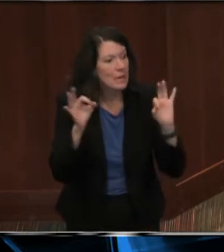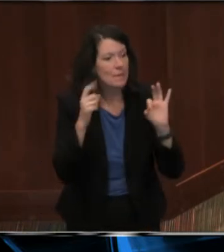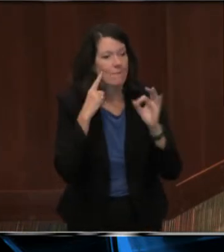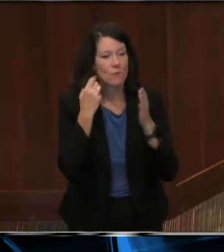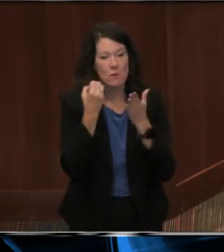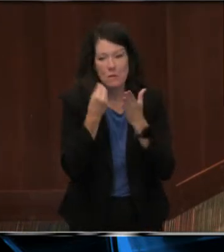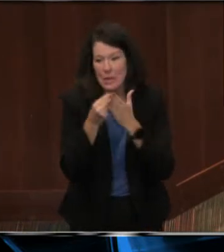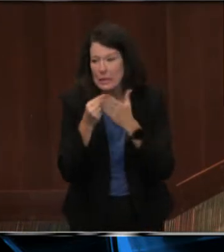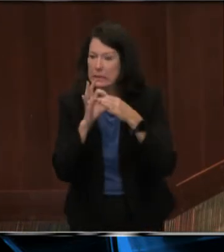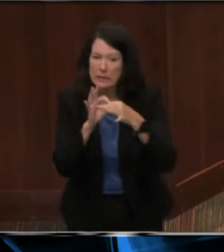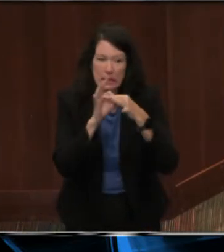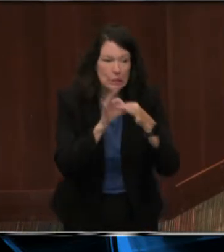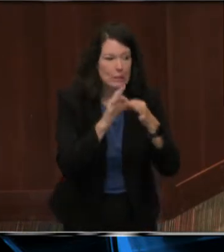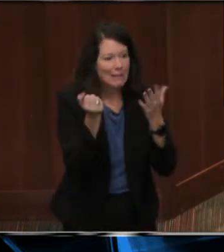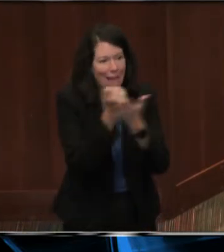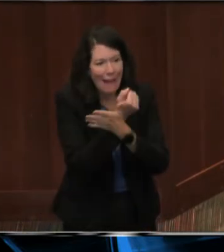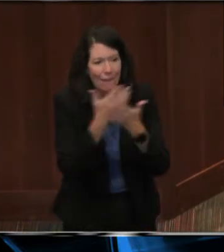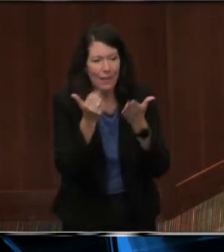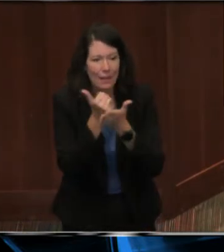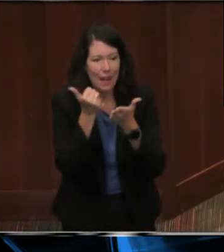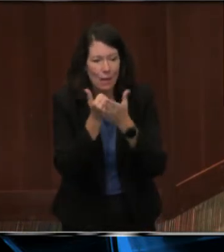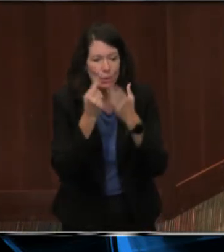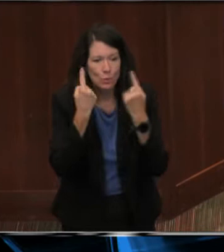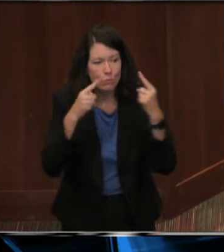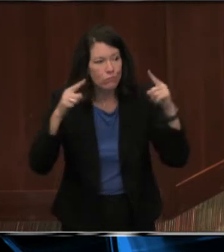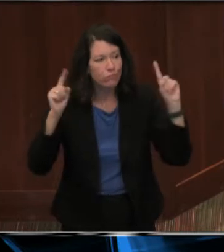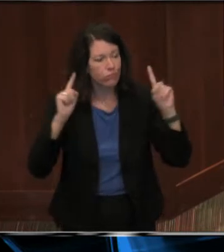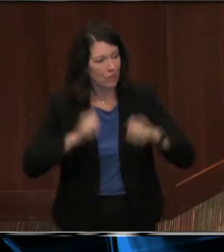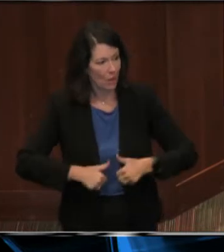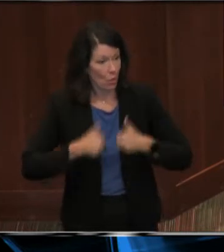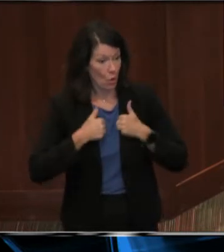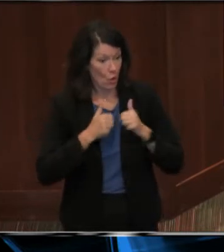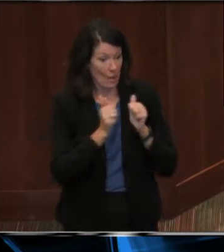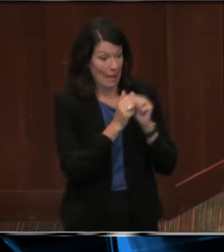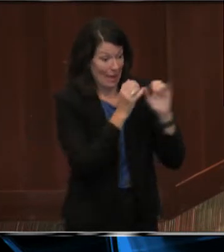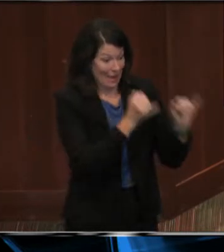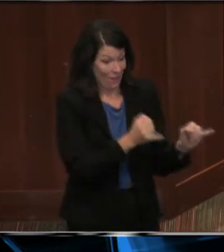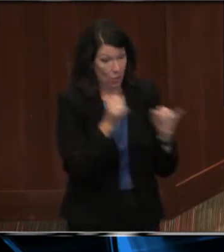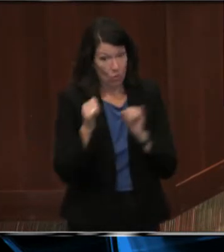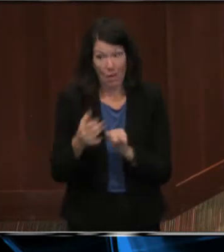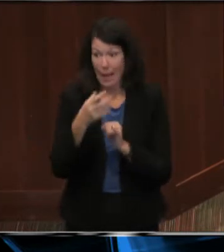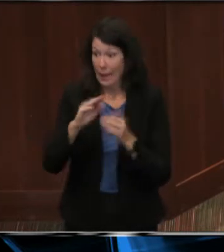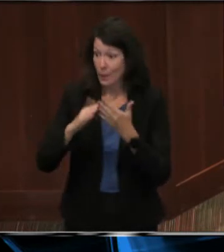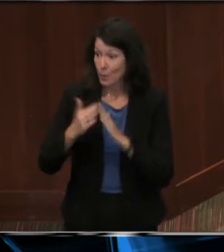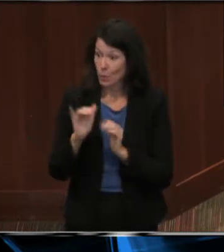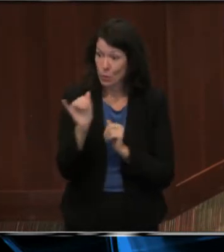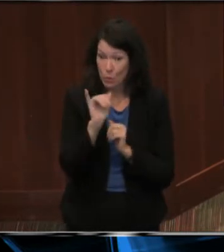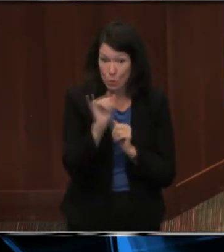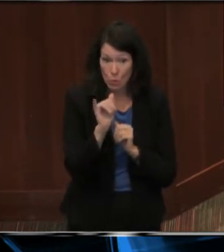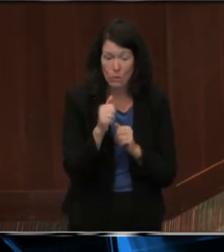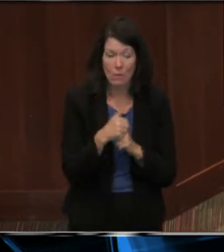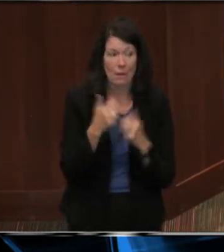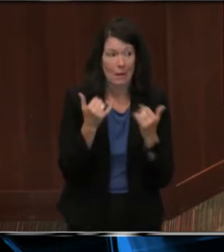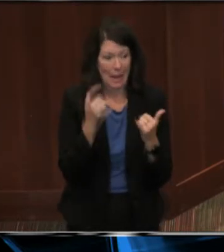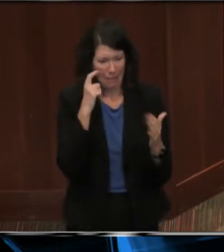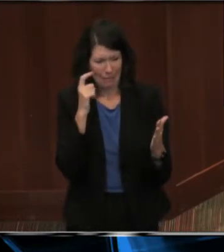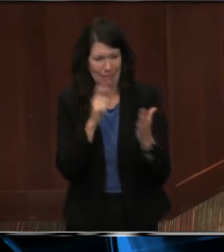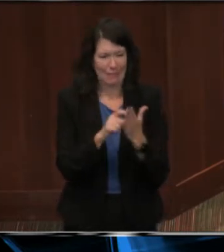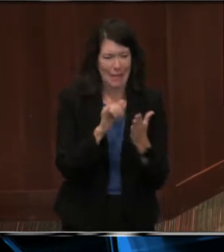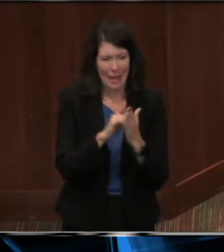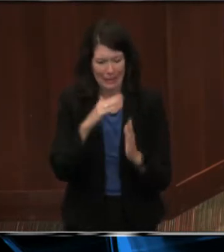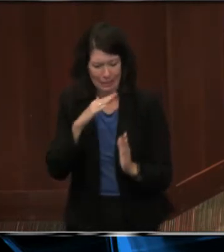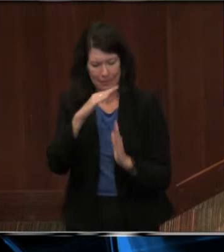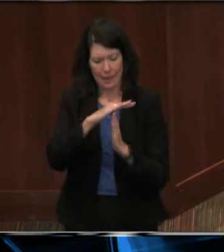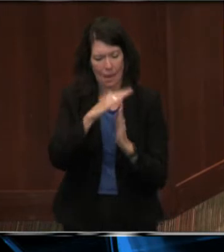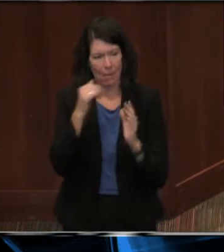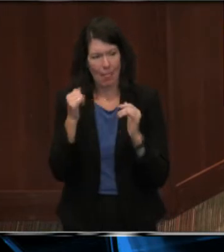economy, in connectedness, and things that help us to flourish individually and as a community. So when we look at our new cases, that's that top line,